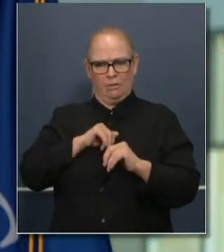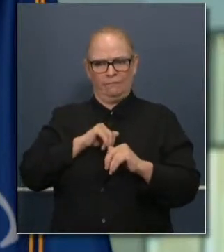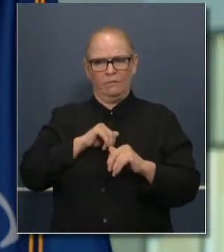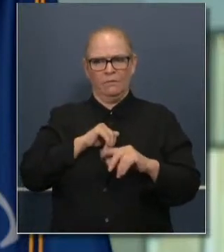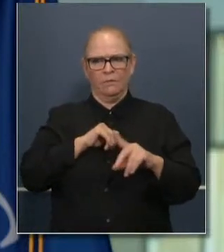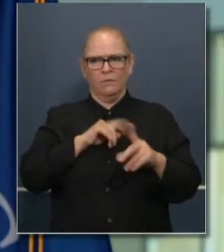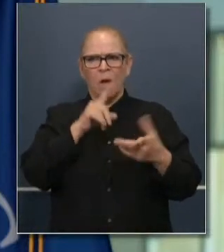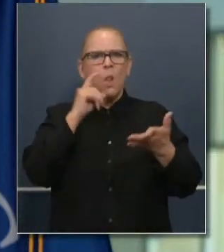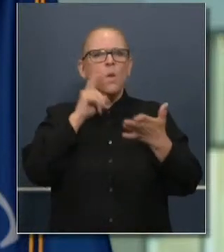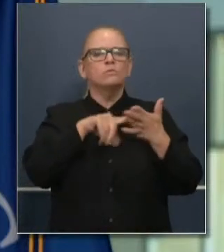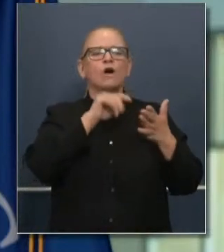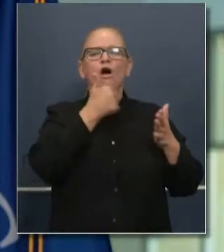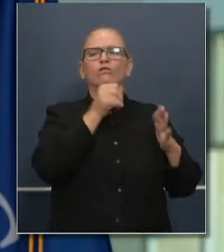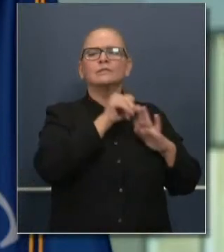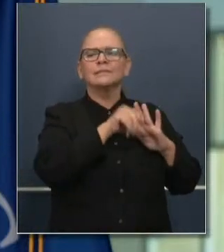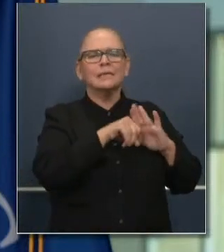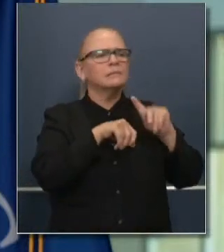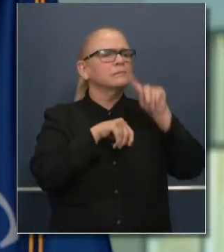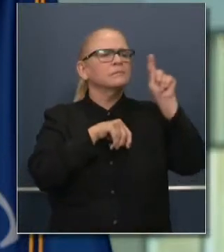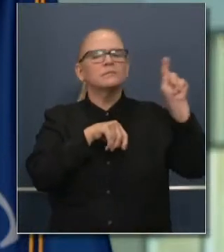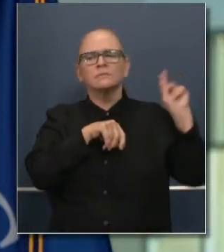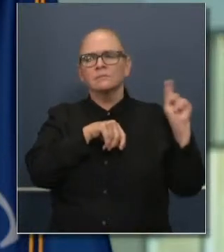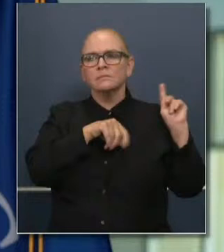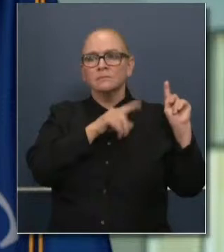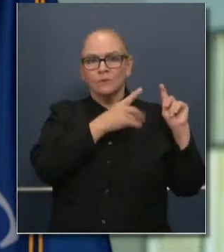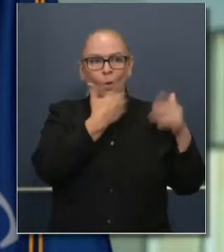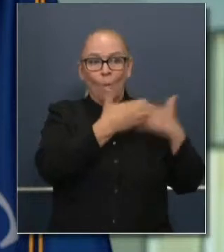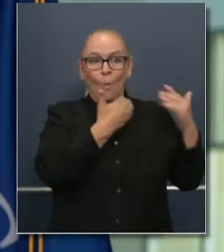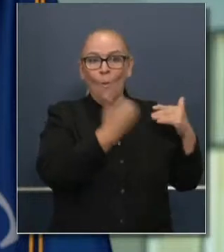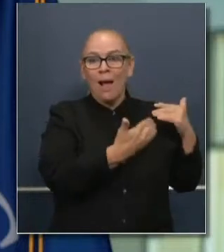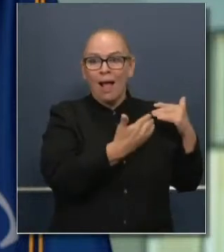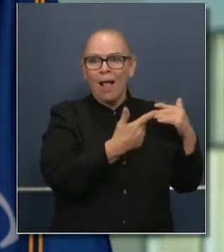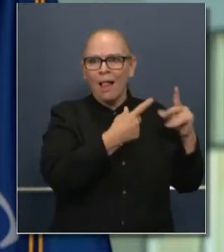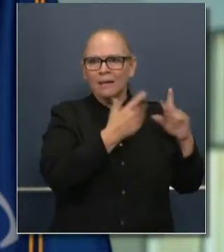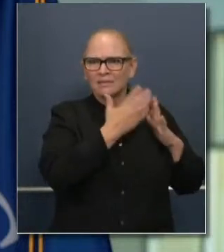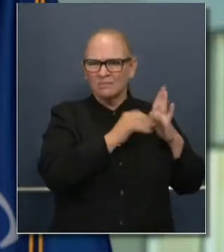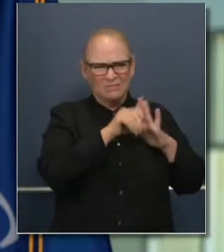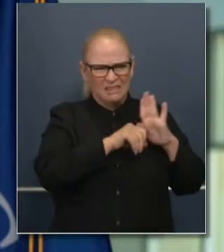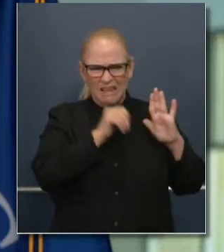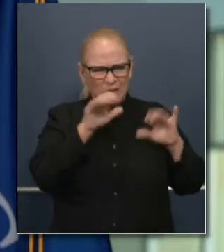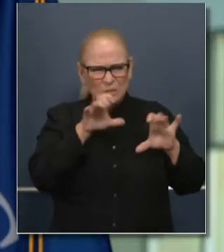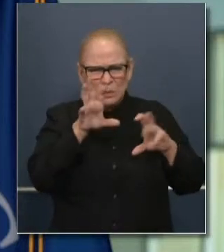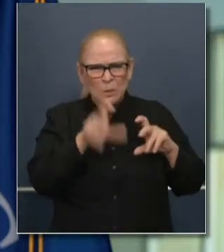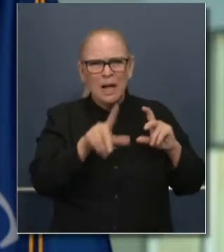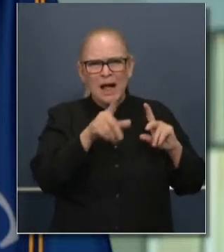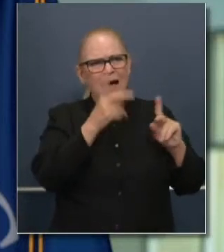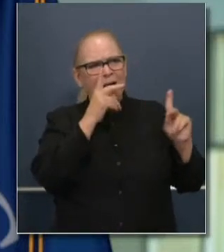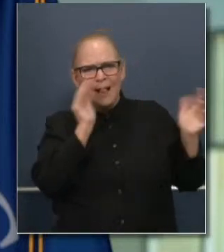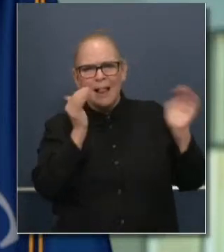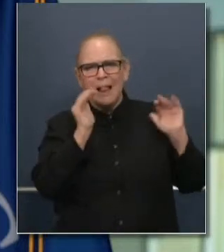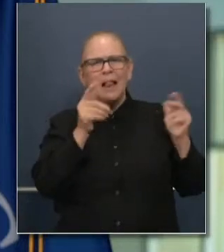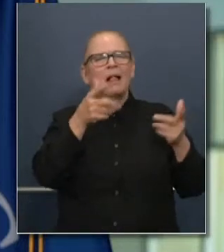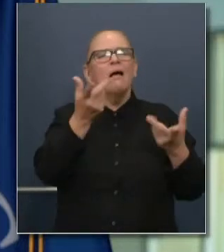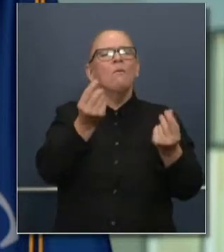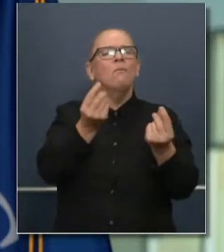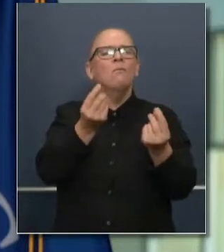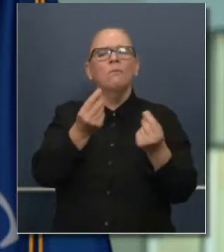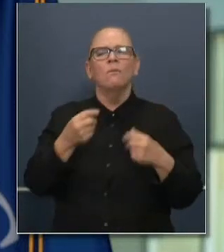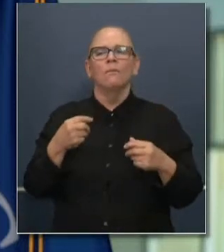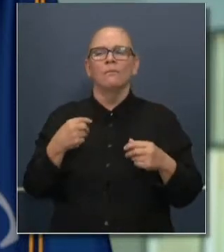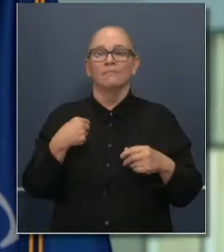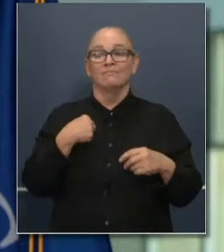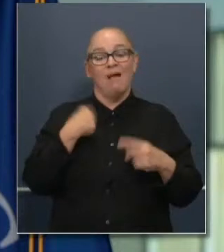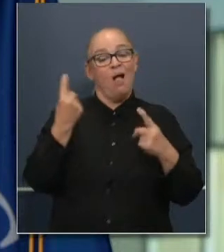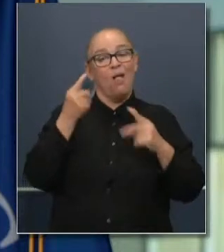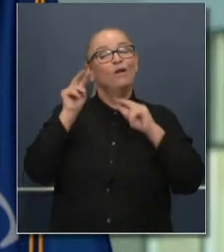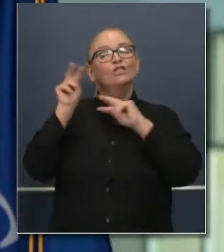states that have done this well and other states that maybe haven't done it as well? Well, we're constantly engaged, and we're really blessed to have